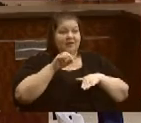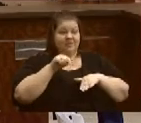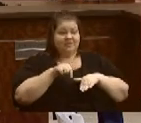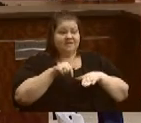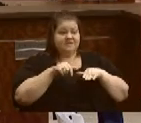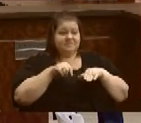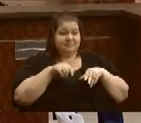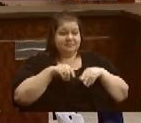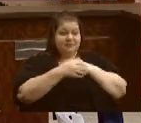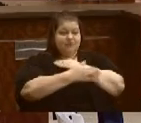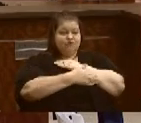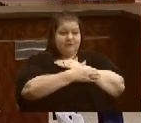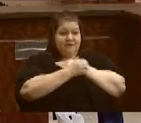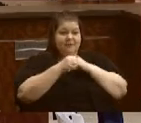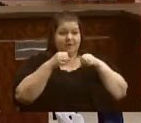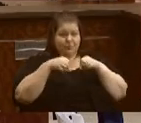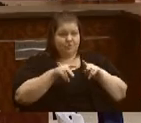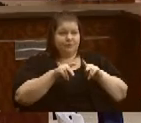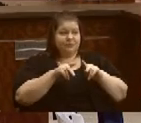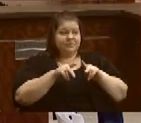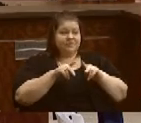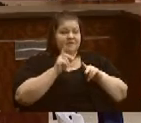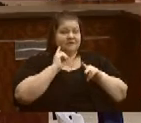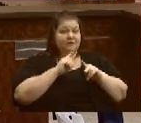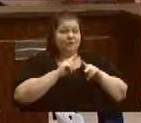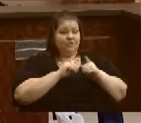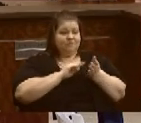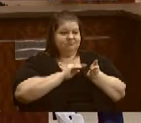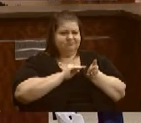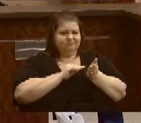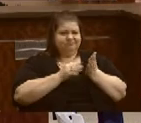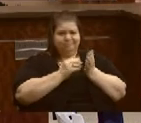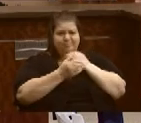country's opportunity. Foreign doctors like me,